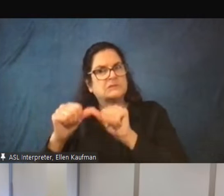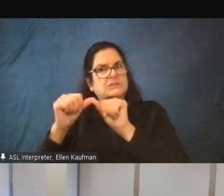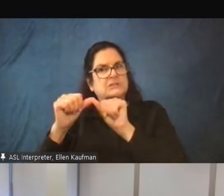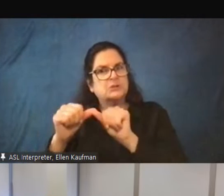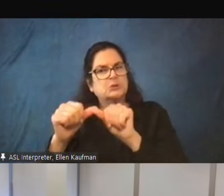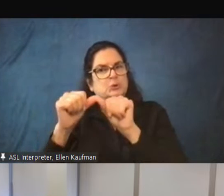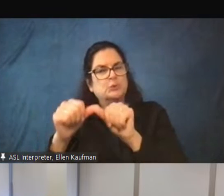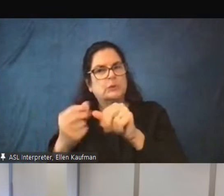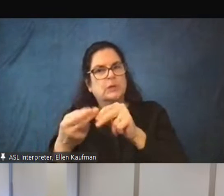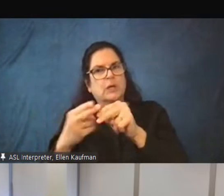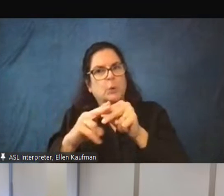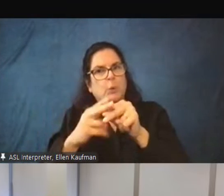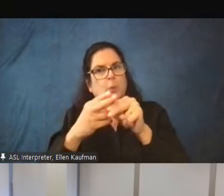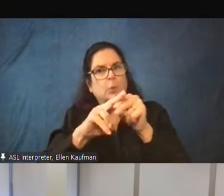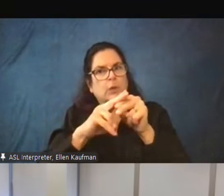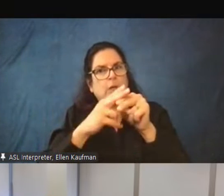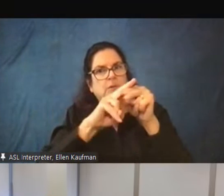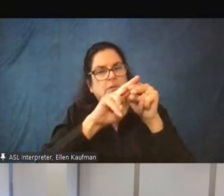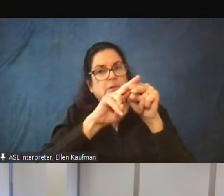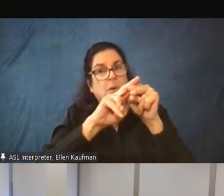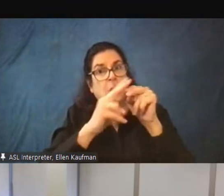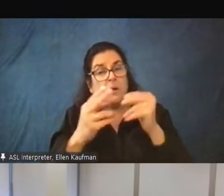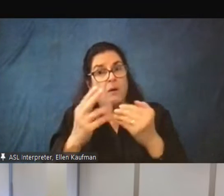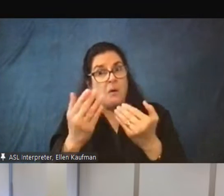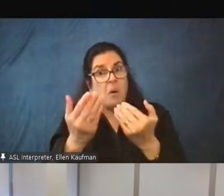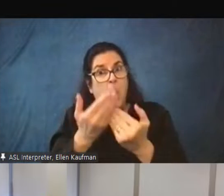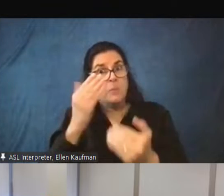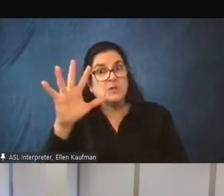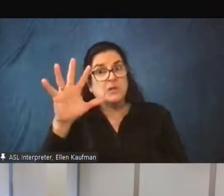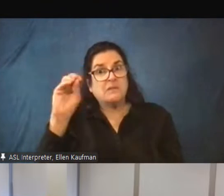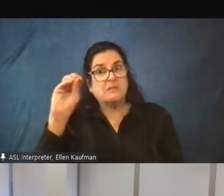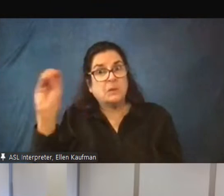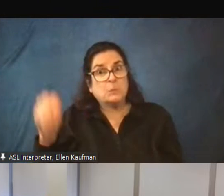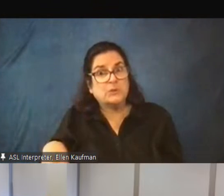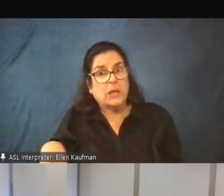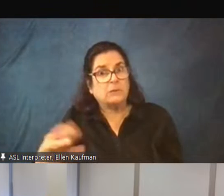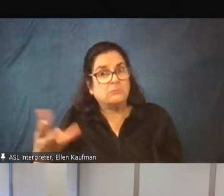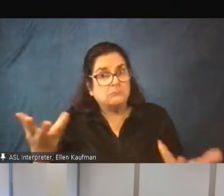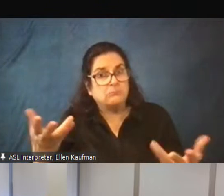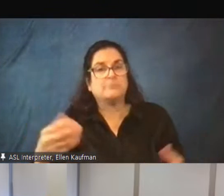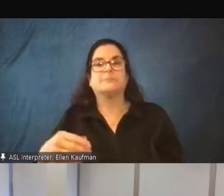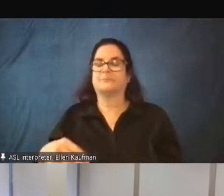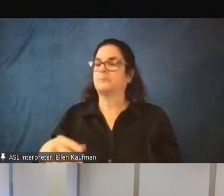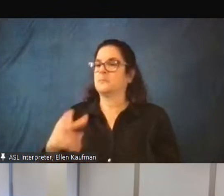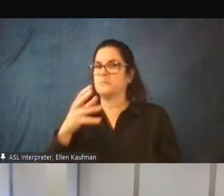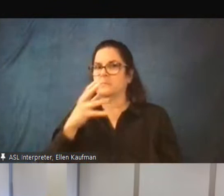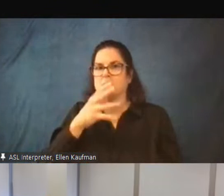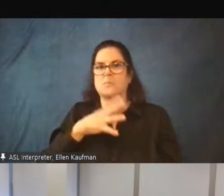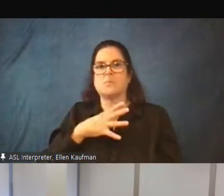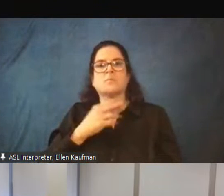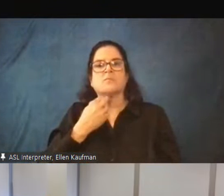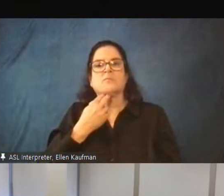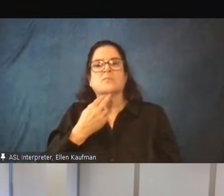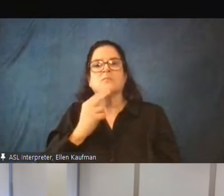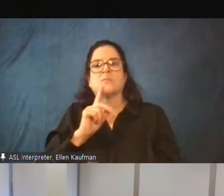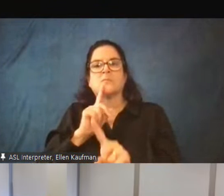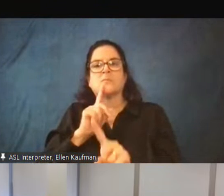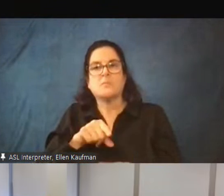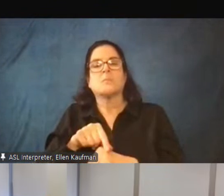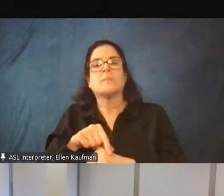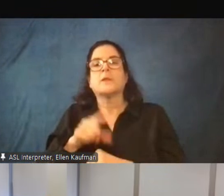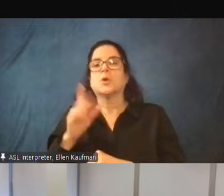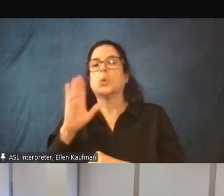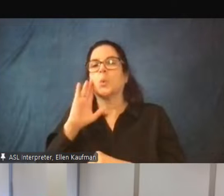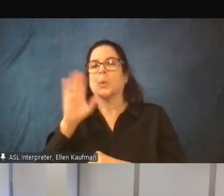increased almost 50%? So I'm actually glad you asked that question because you're going to probably start seeing some more of